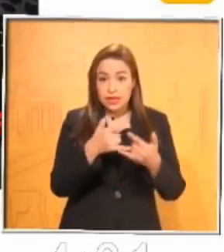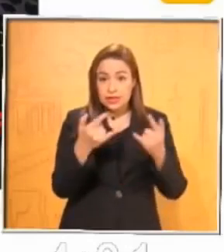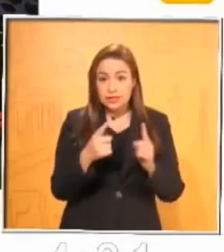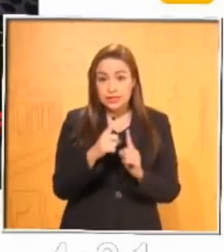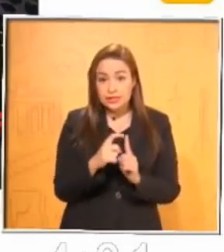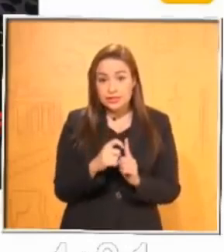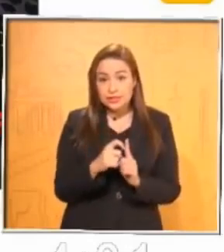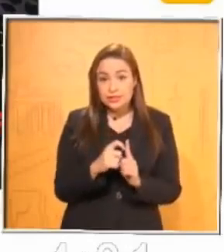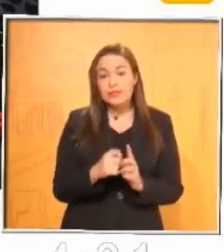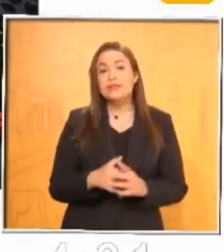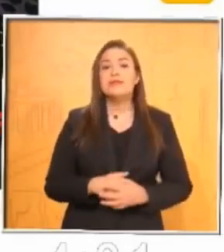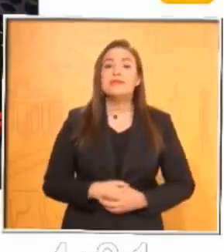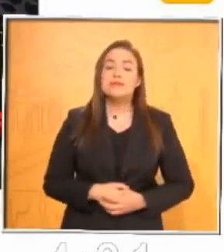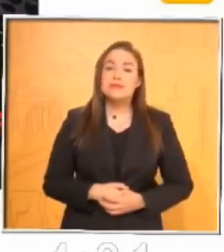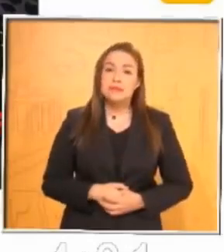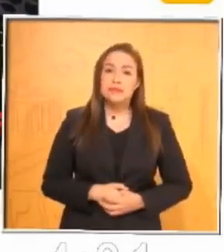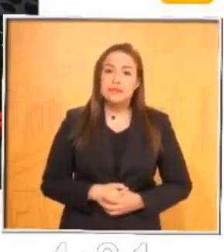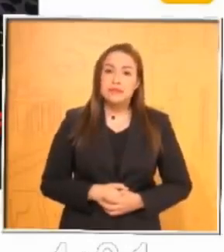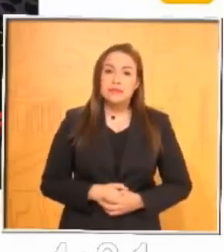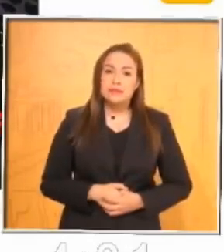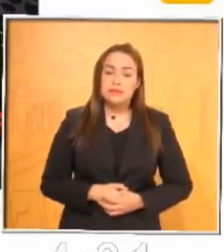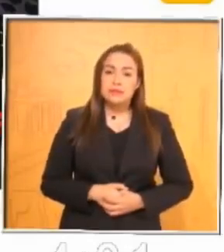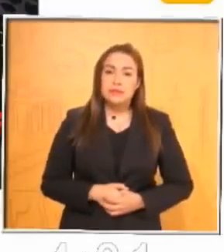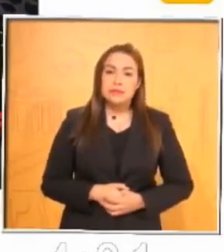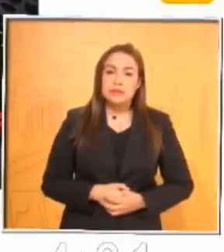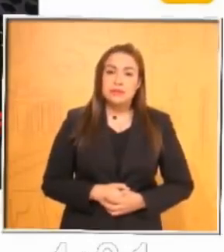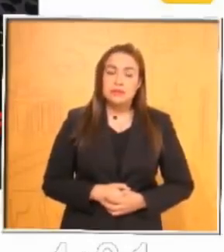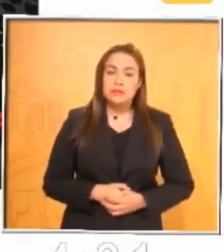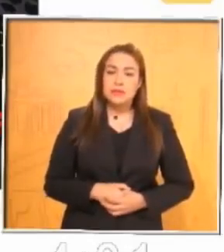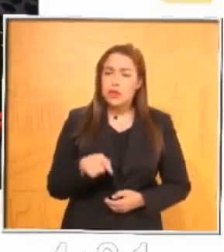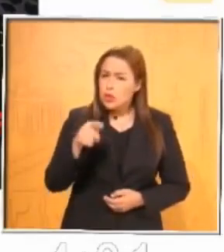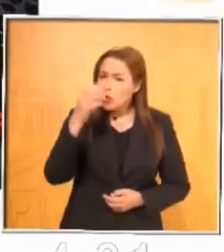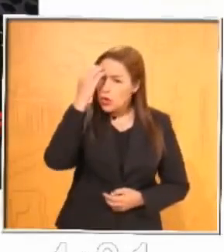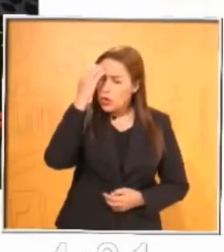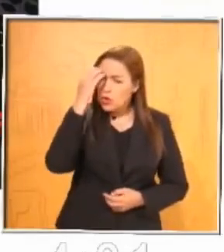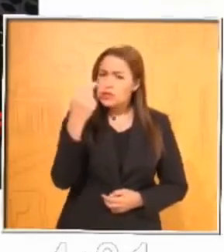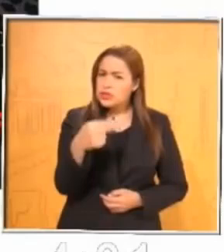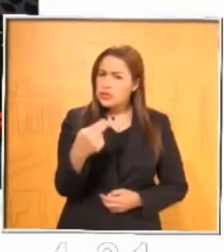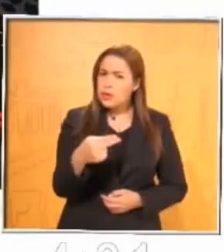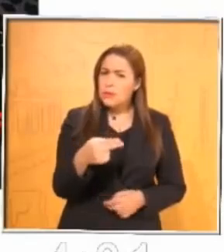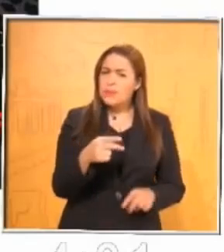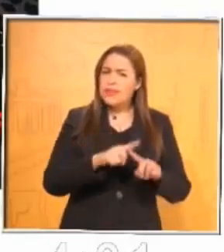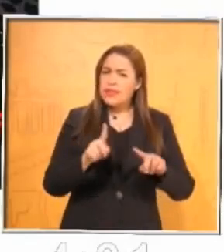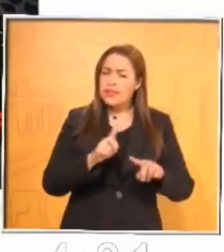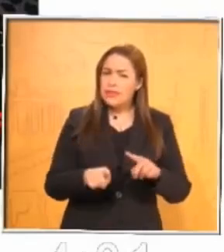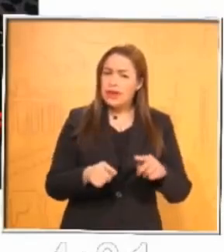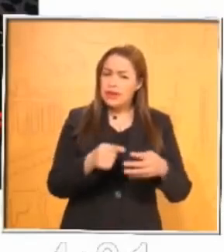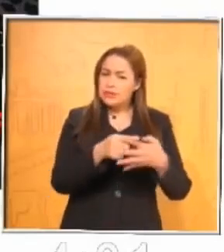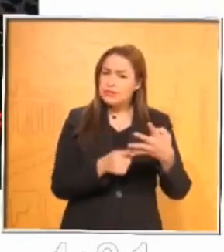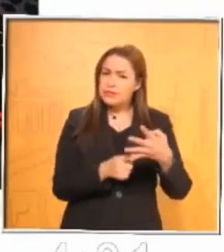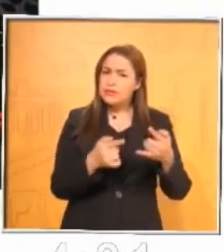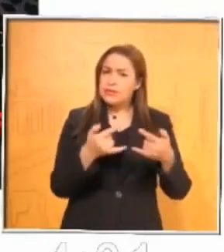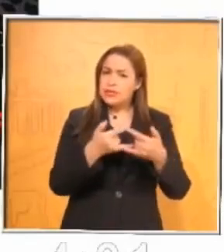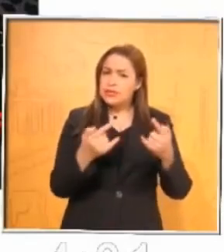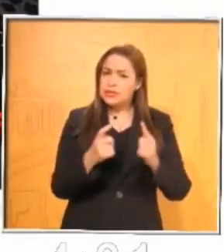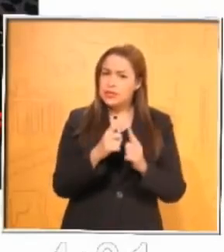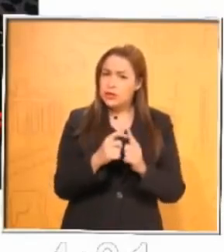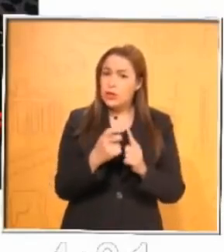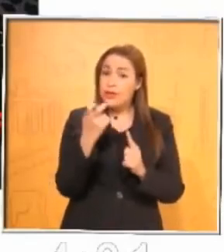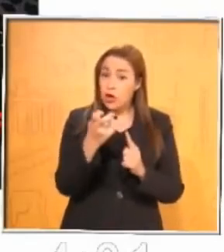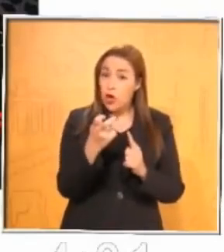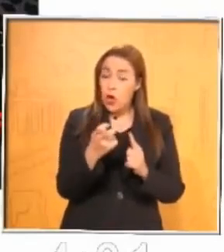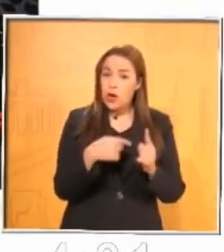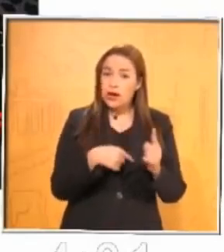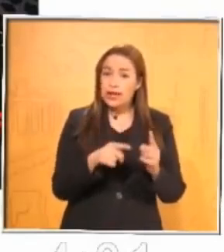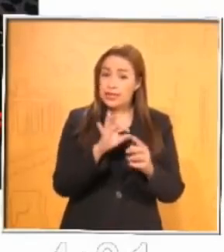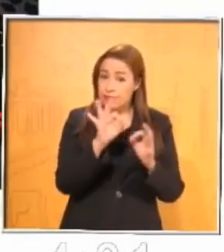this? Do you know name of different comics of this genre? Now we have